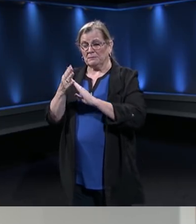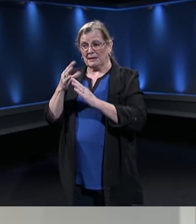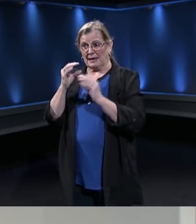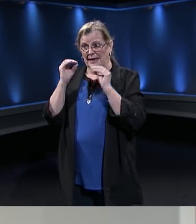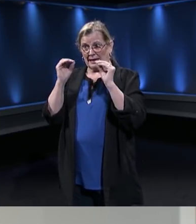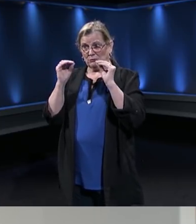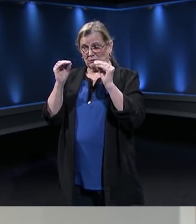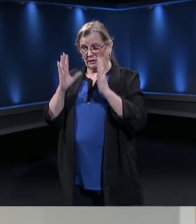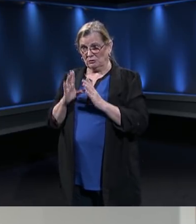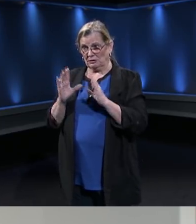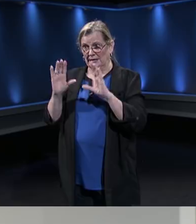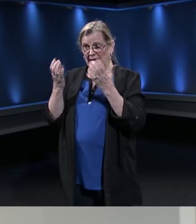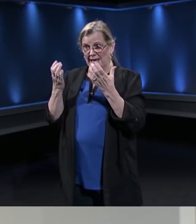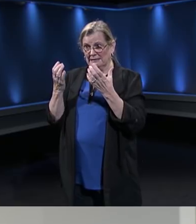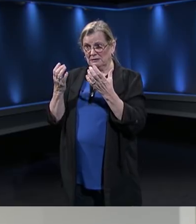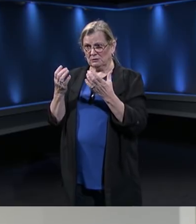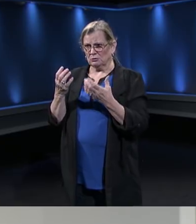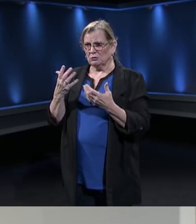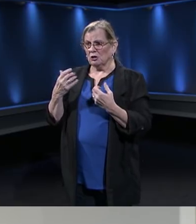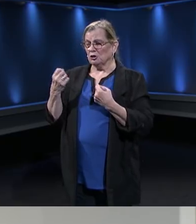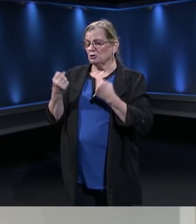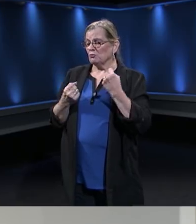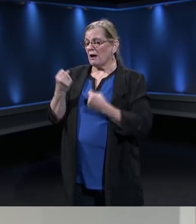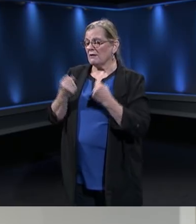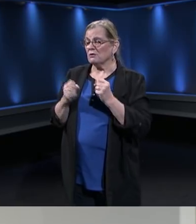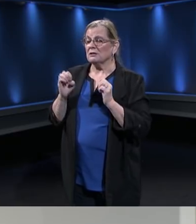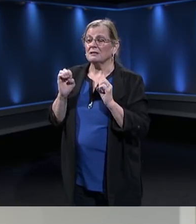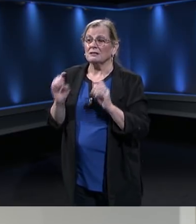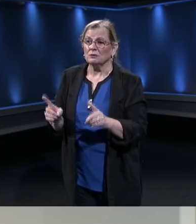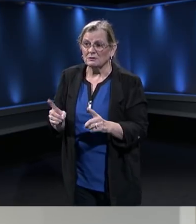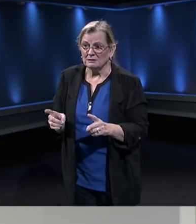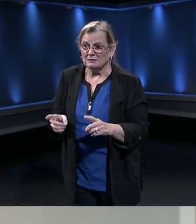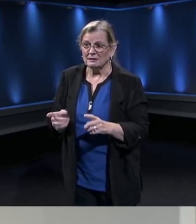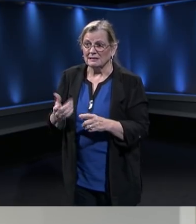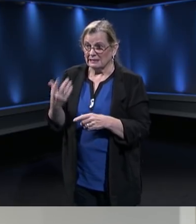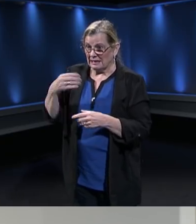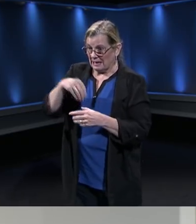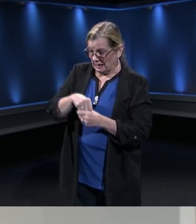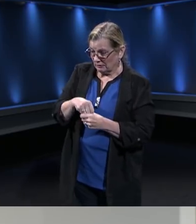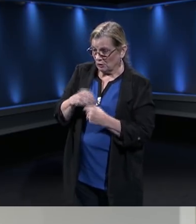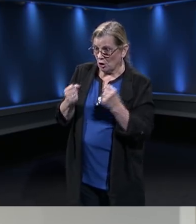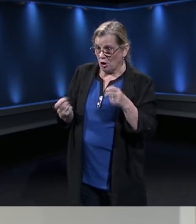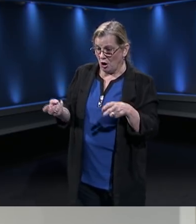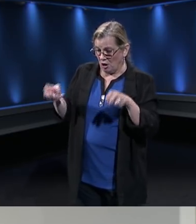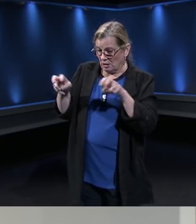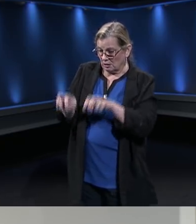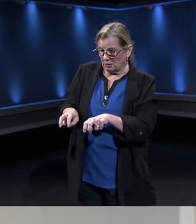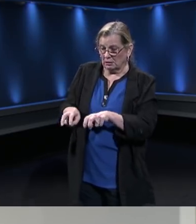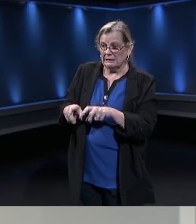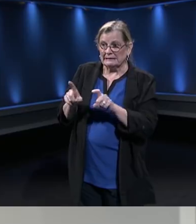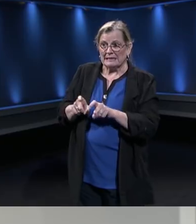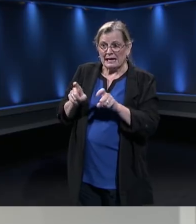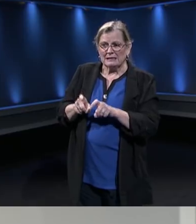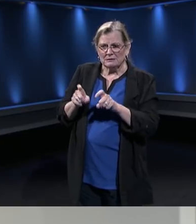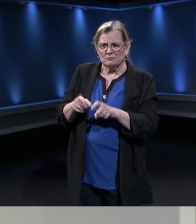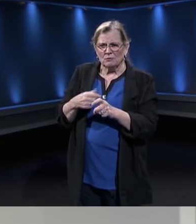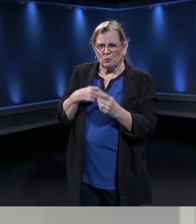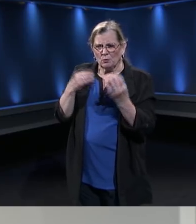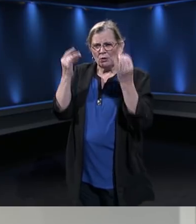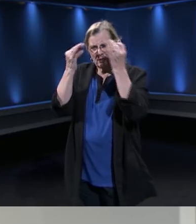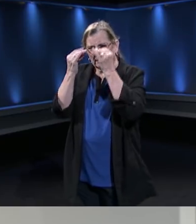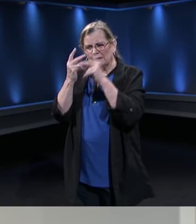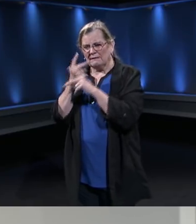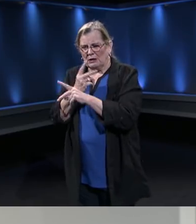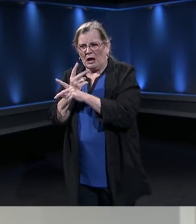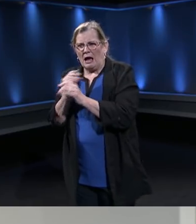driver's ed behind the wheel test. So we really are having testing as a component that we are having some limited